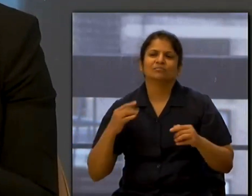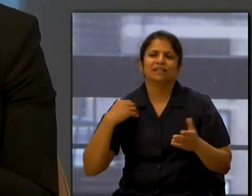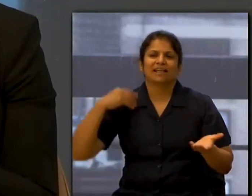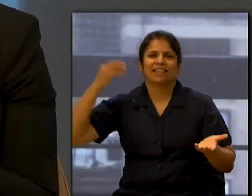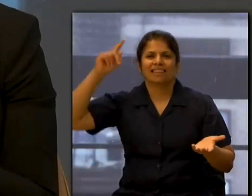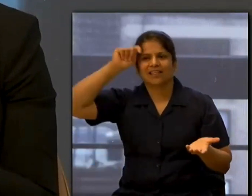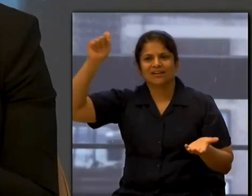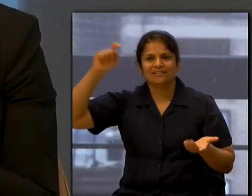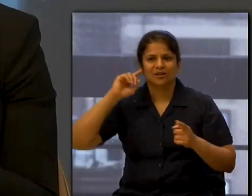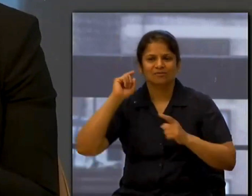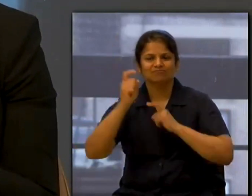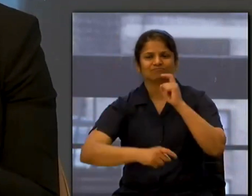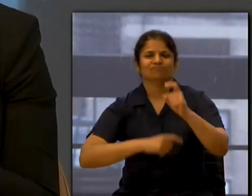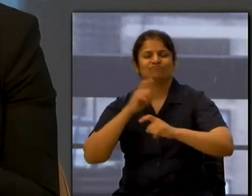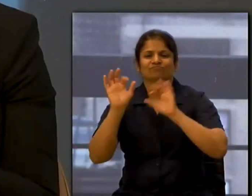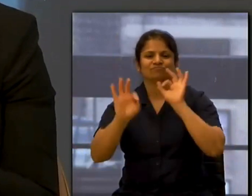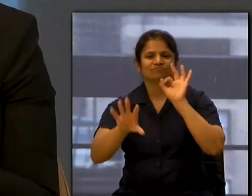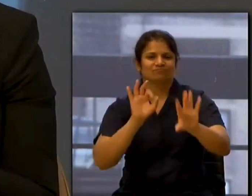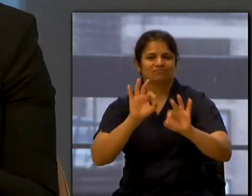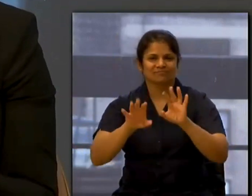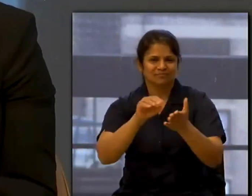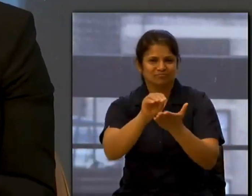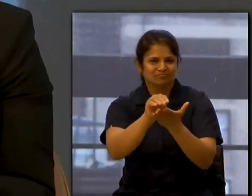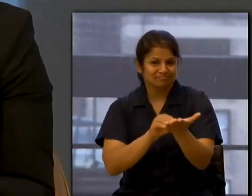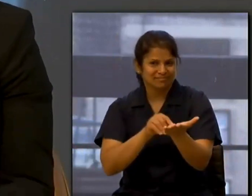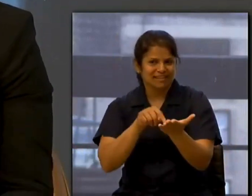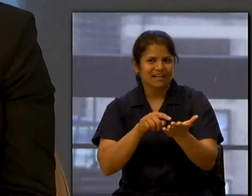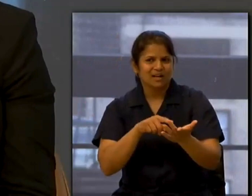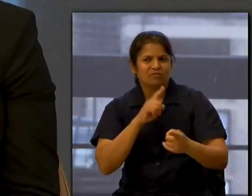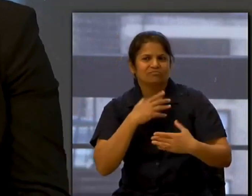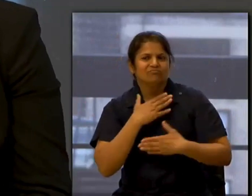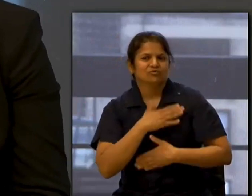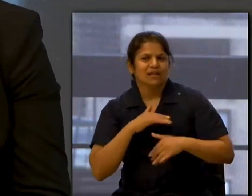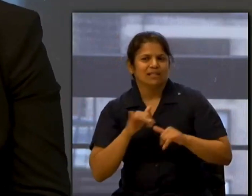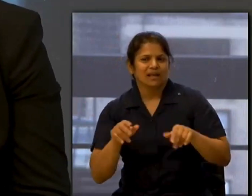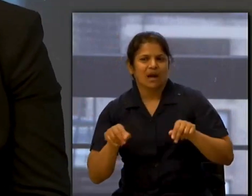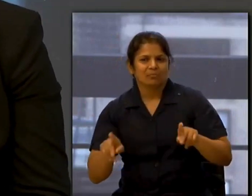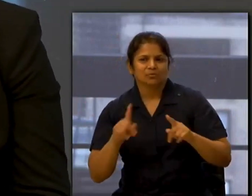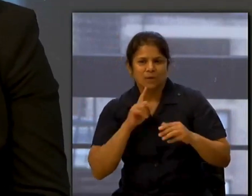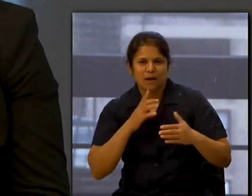the opportunity. I very much am happy to be here to speak with you all today.